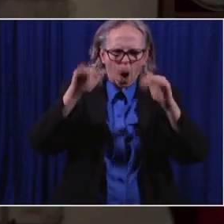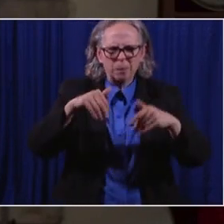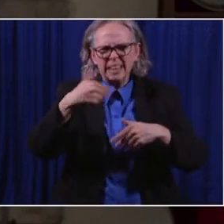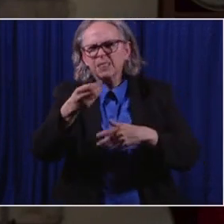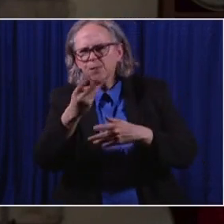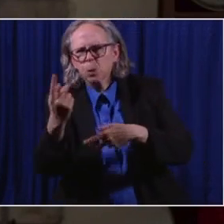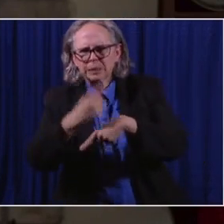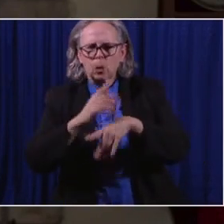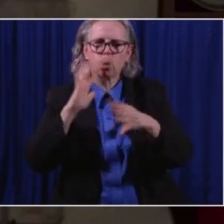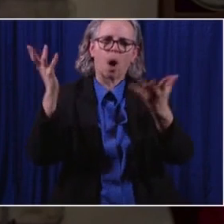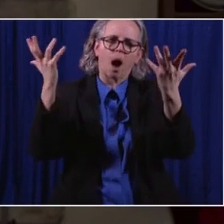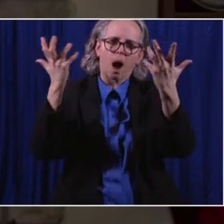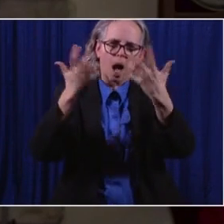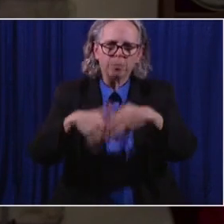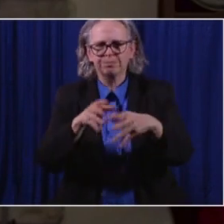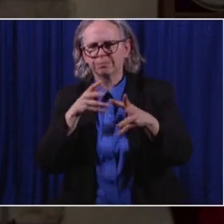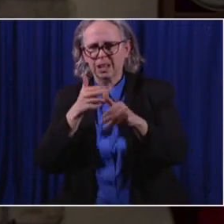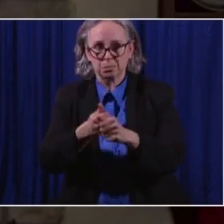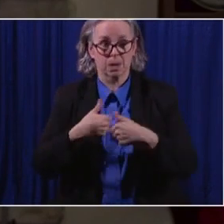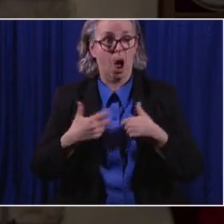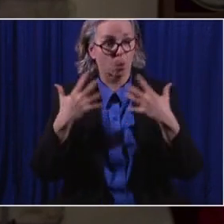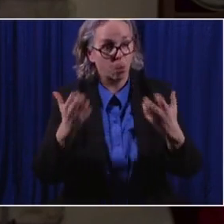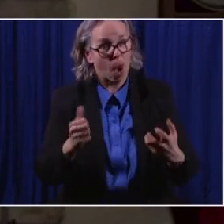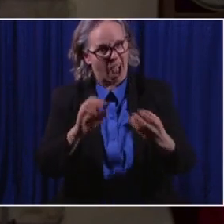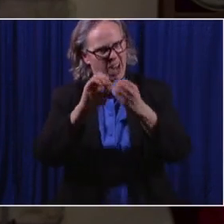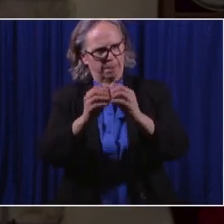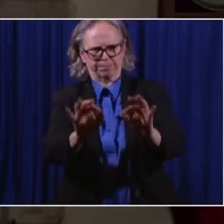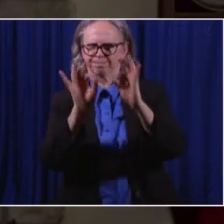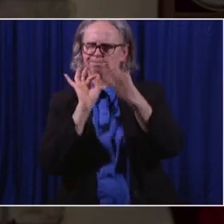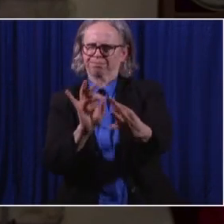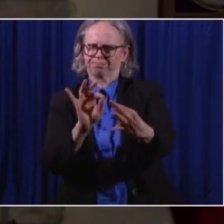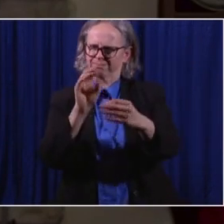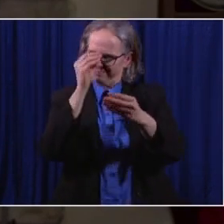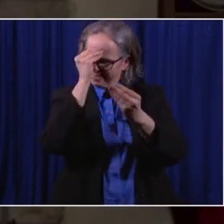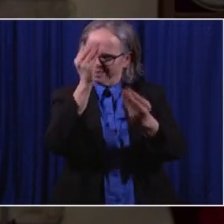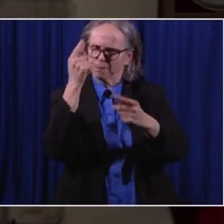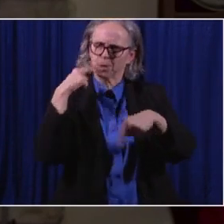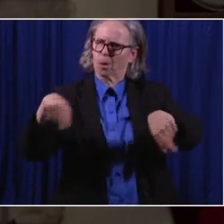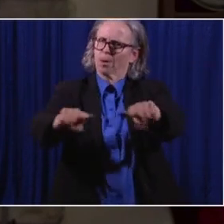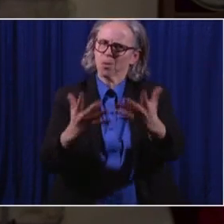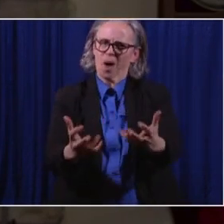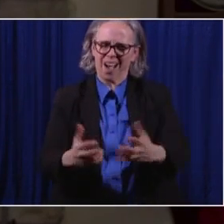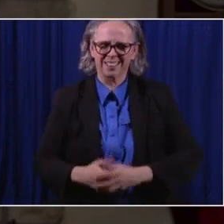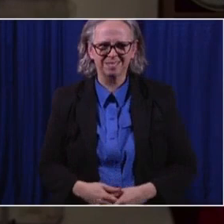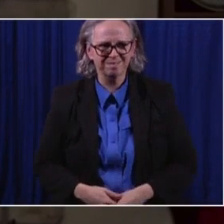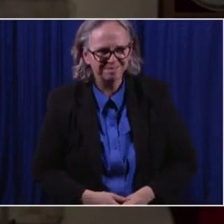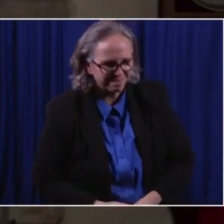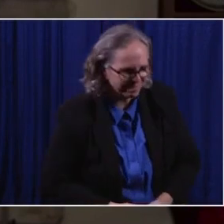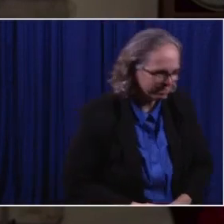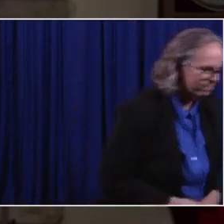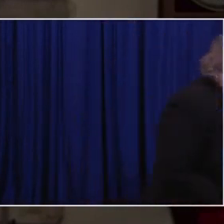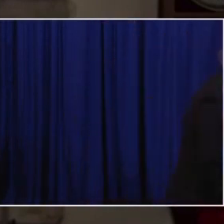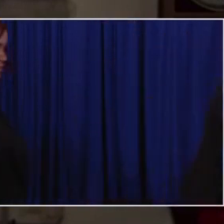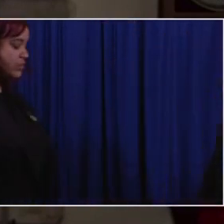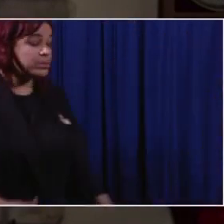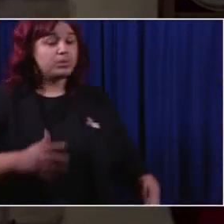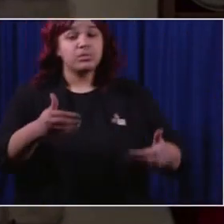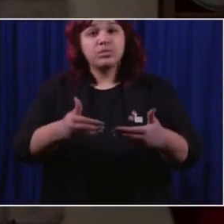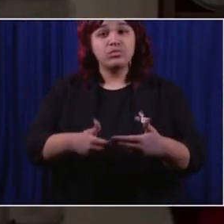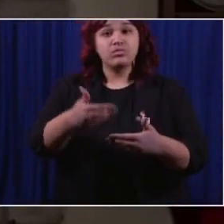And no one's more anxious than I am. Next question is from Marty Schladen at the Ohio Capital Journal.